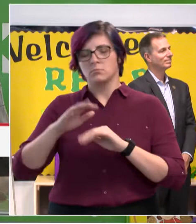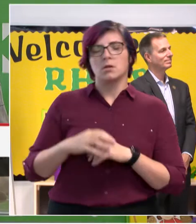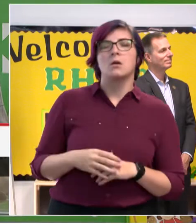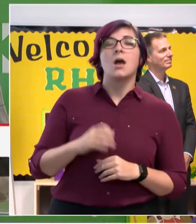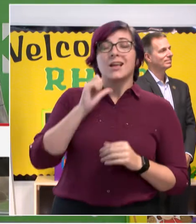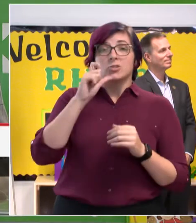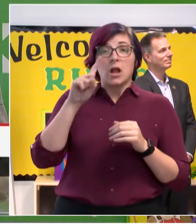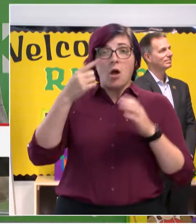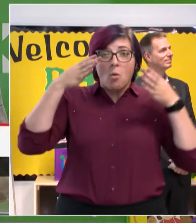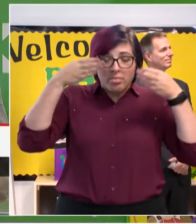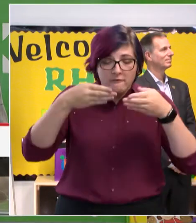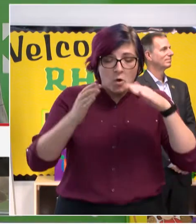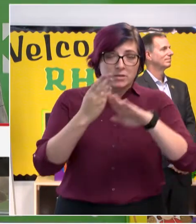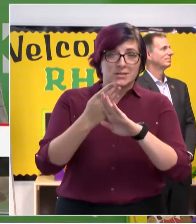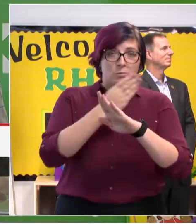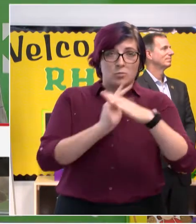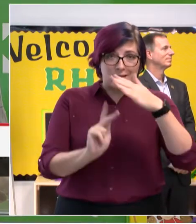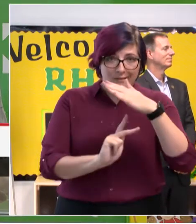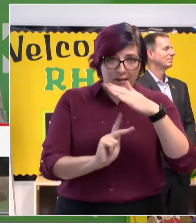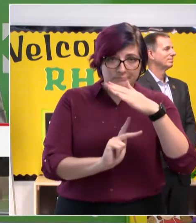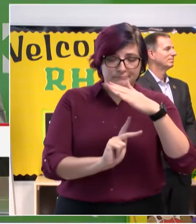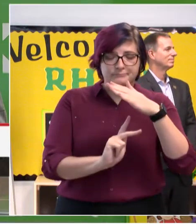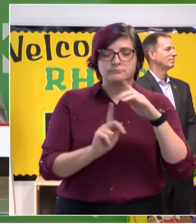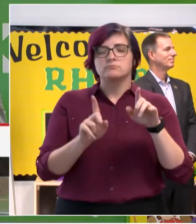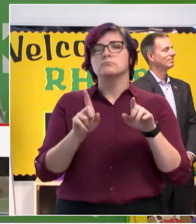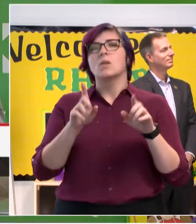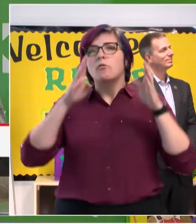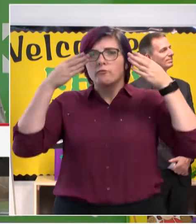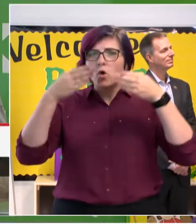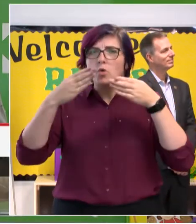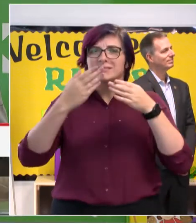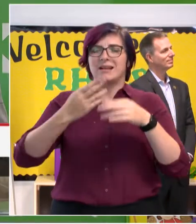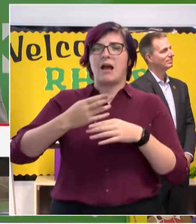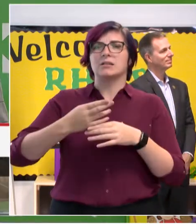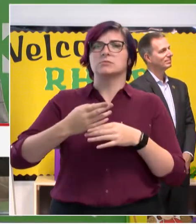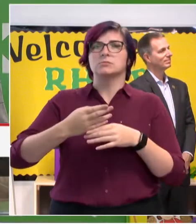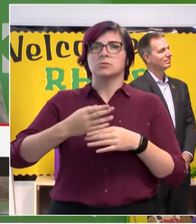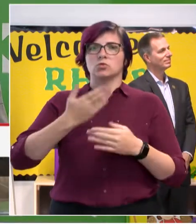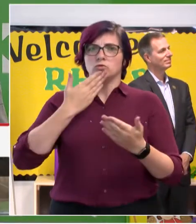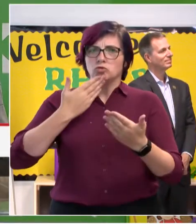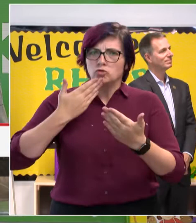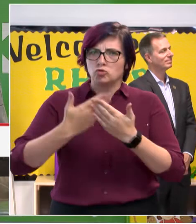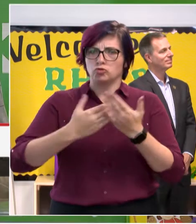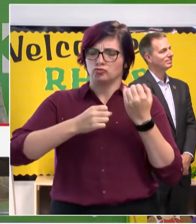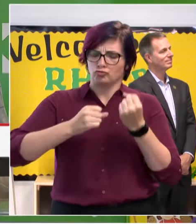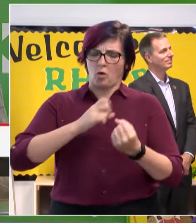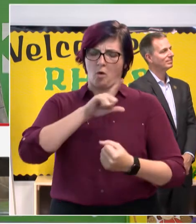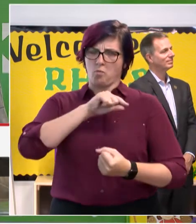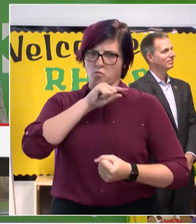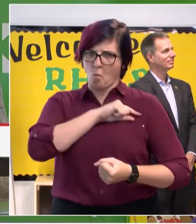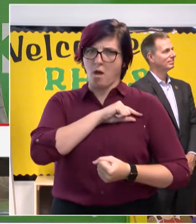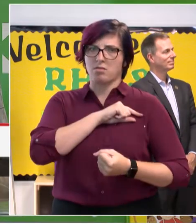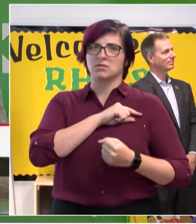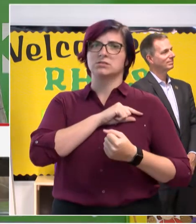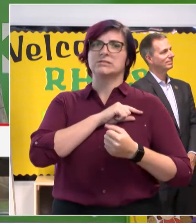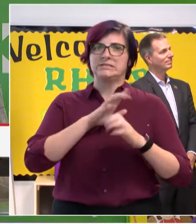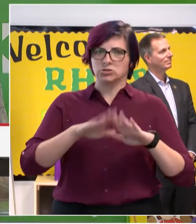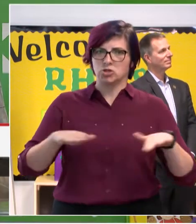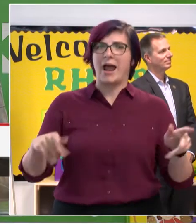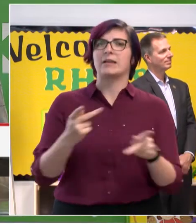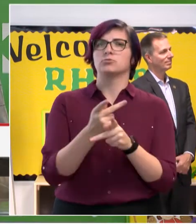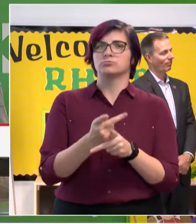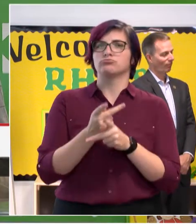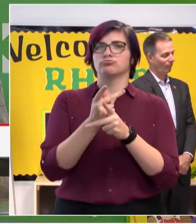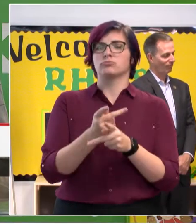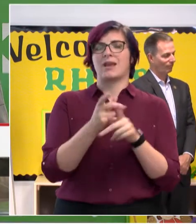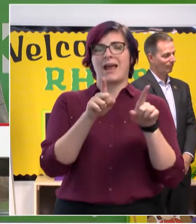on pre-K, we're very focused on high-quality child care as well. Superintendent Grant and her team are very